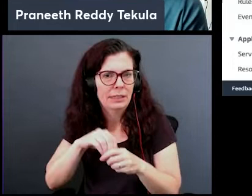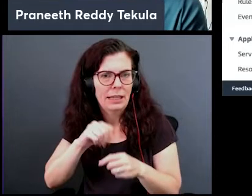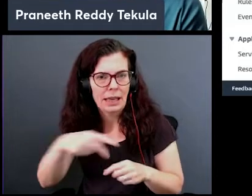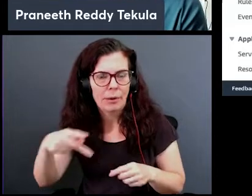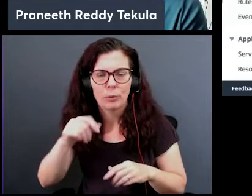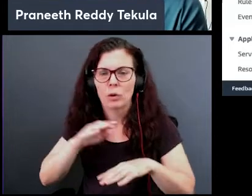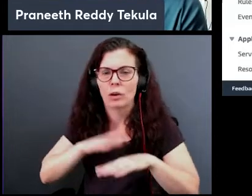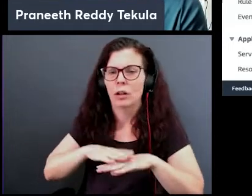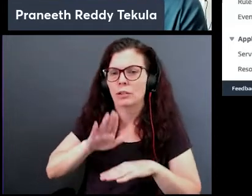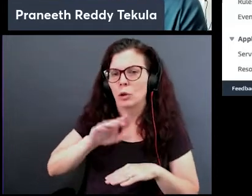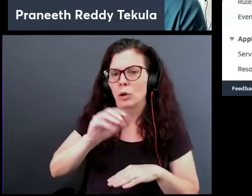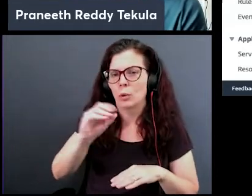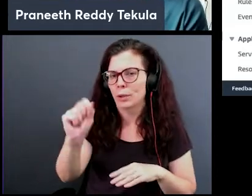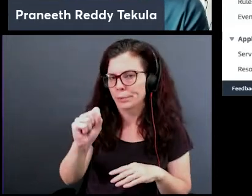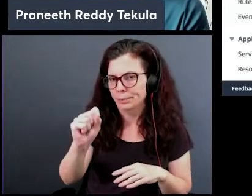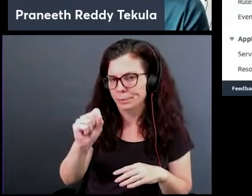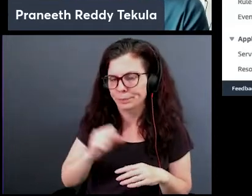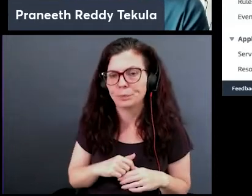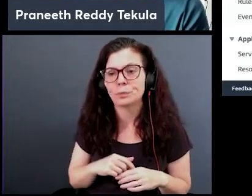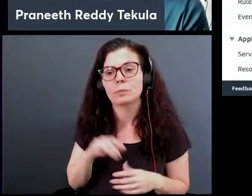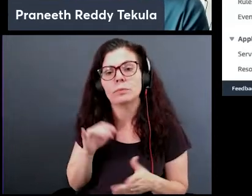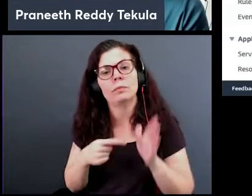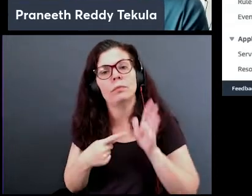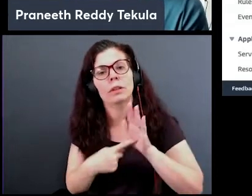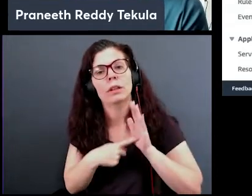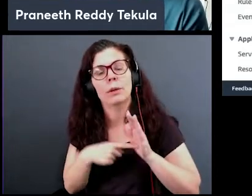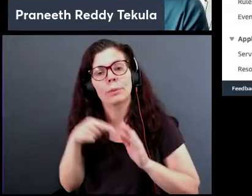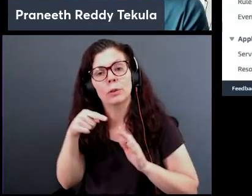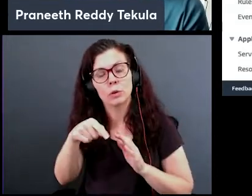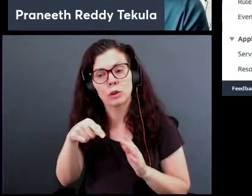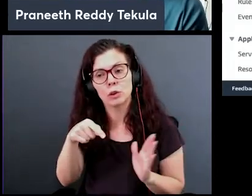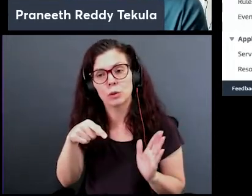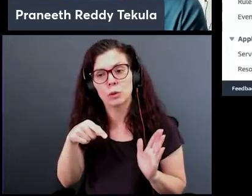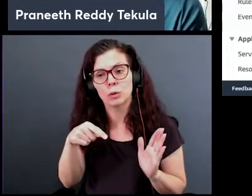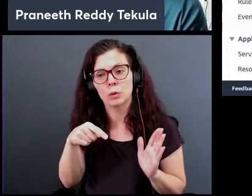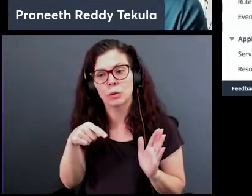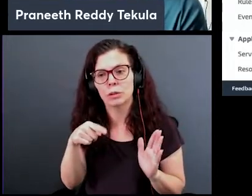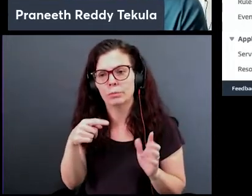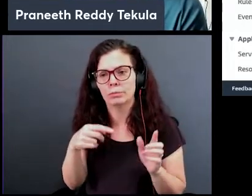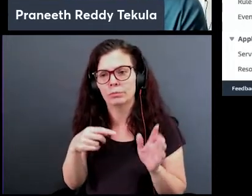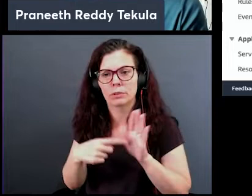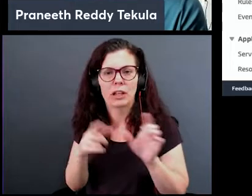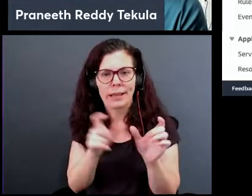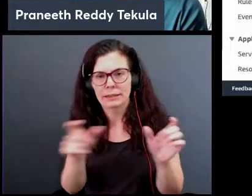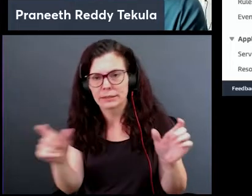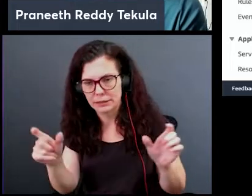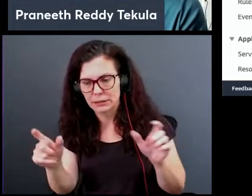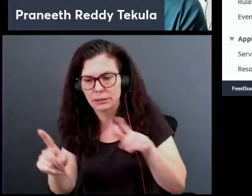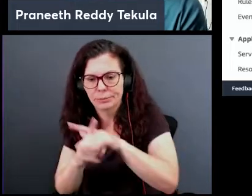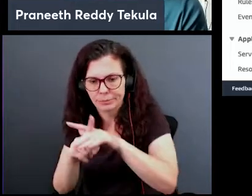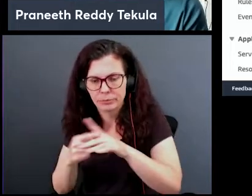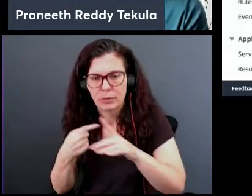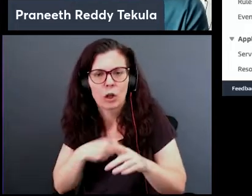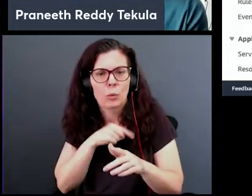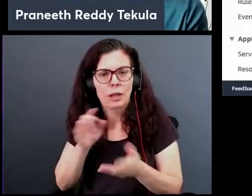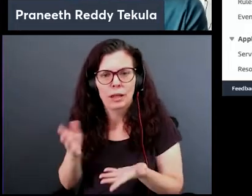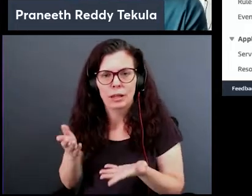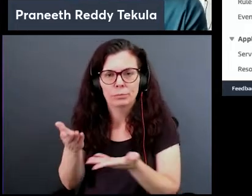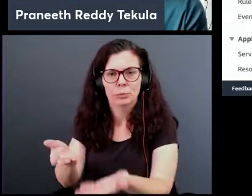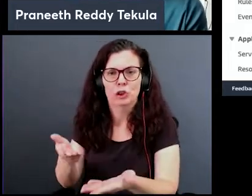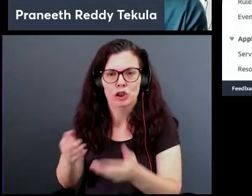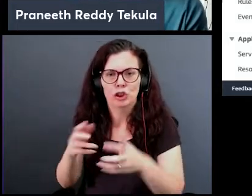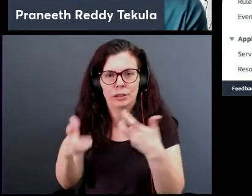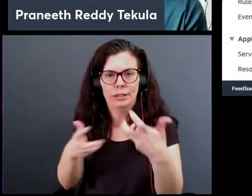systems. For example, the memory utilization of your instance. That's something that we push customly, and that's